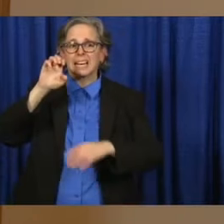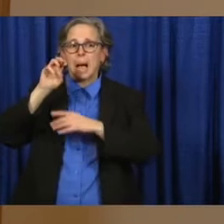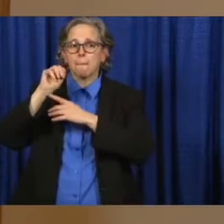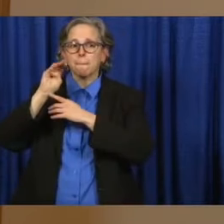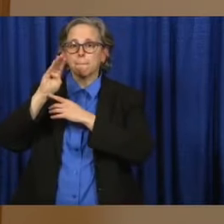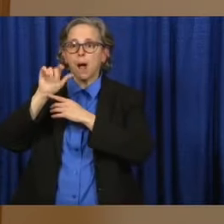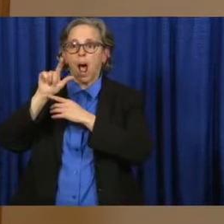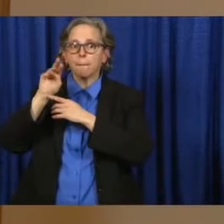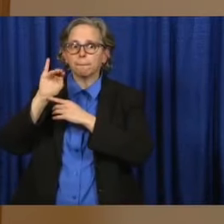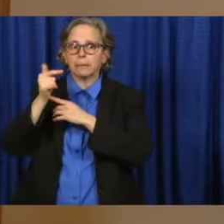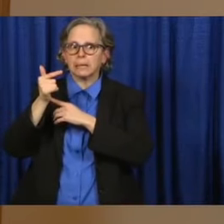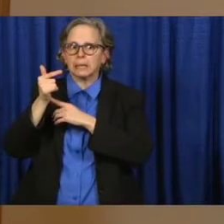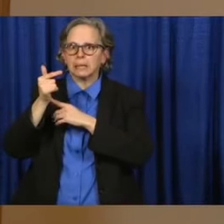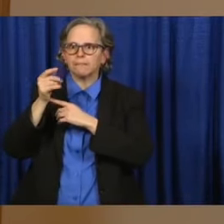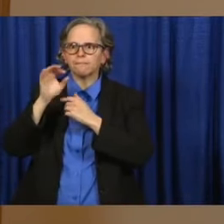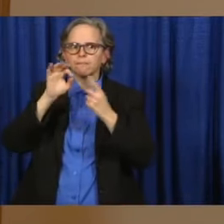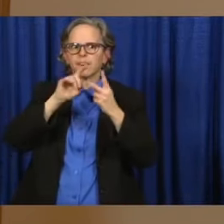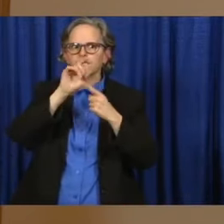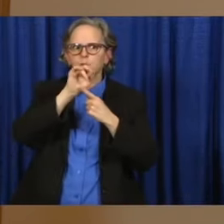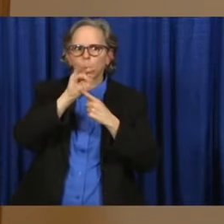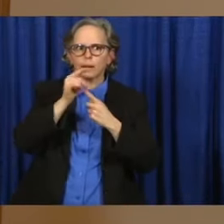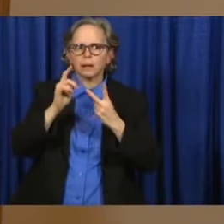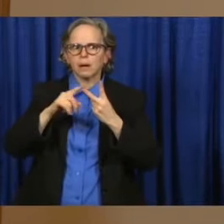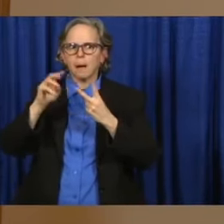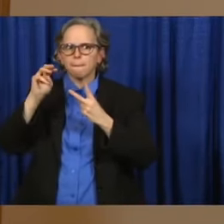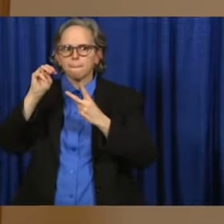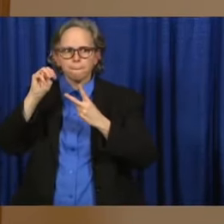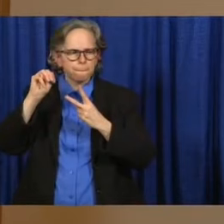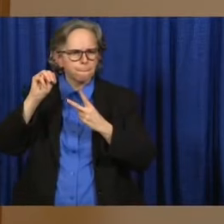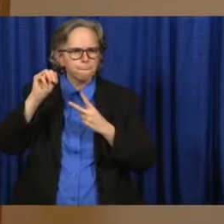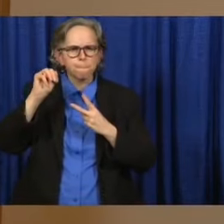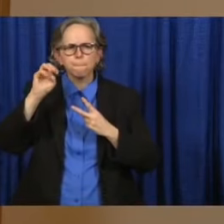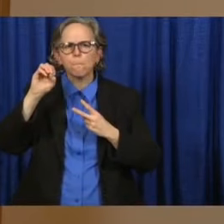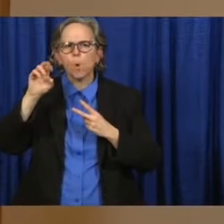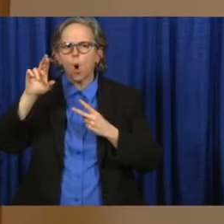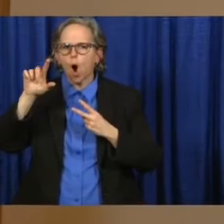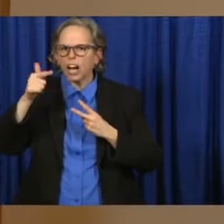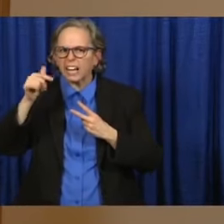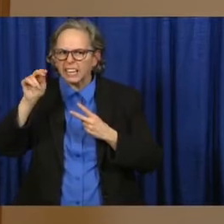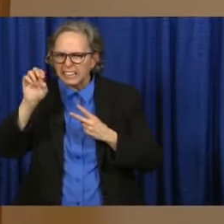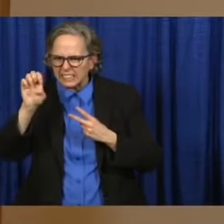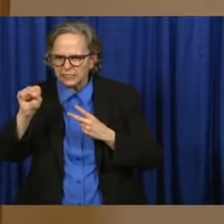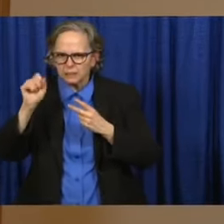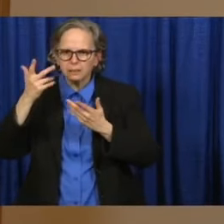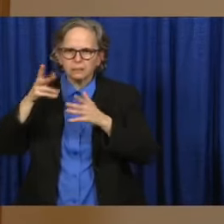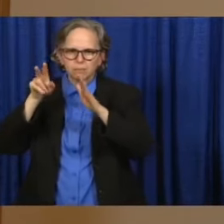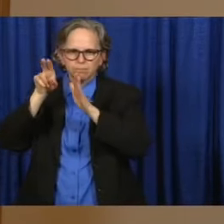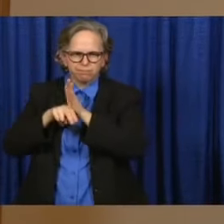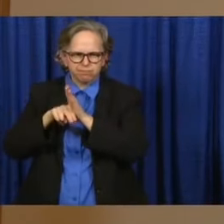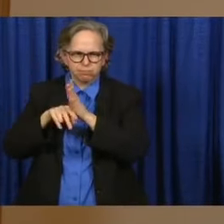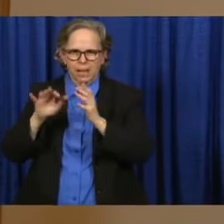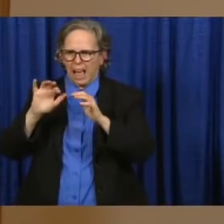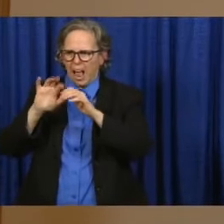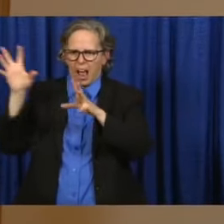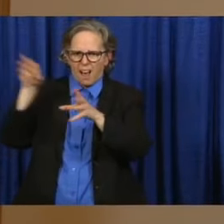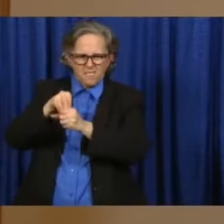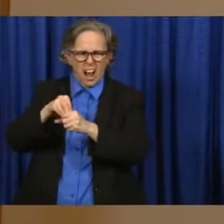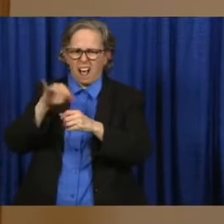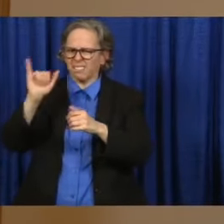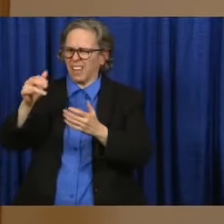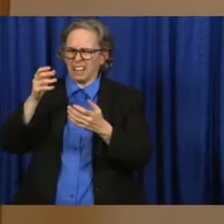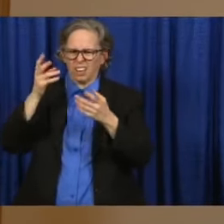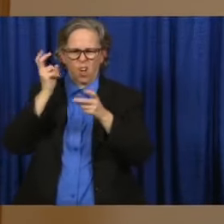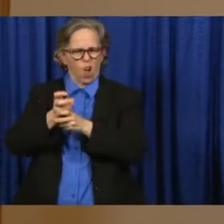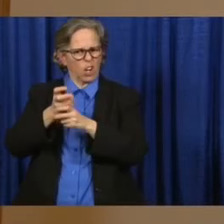hard situations that you're seeing play out in parts of this country even that are all part of our plans. That's